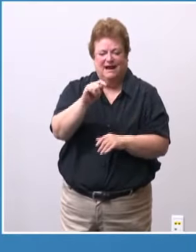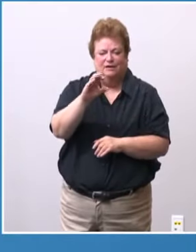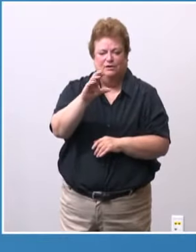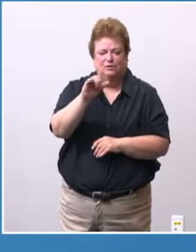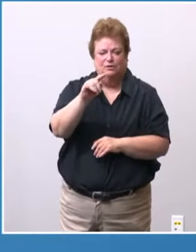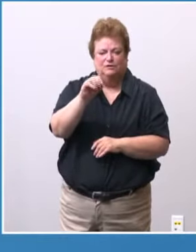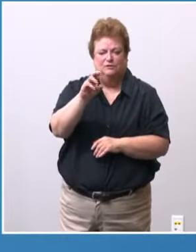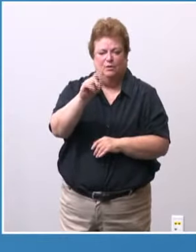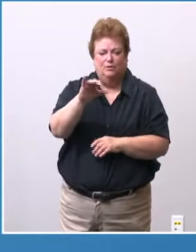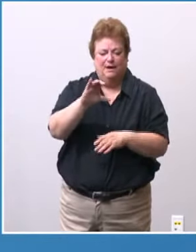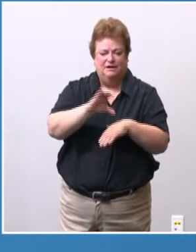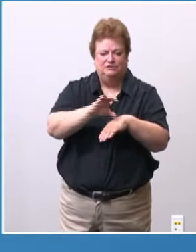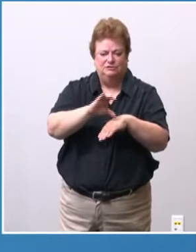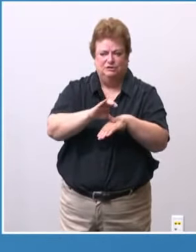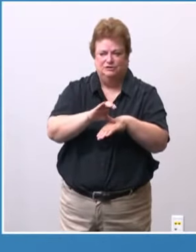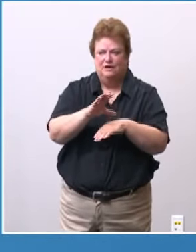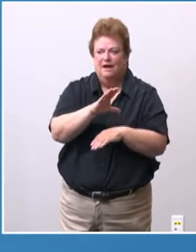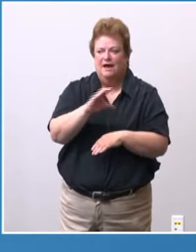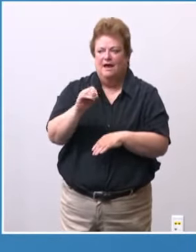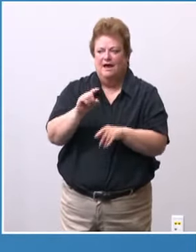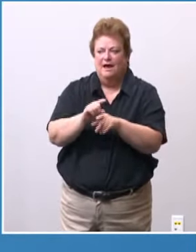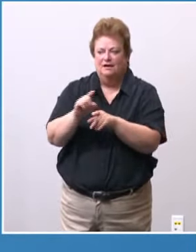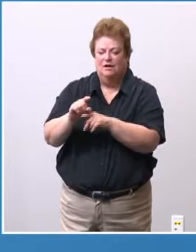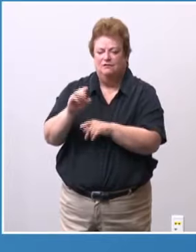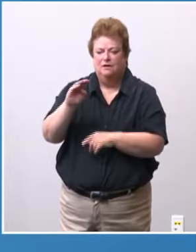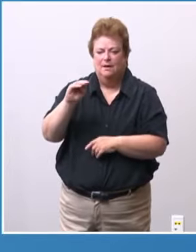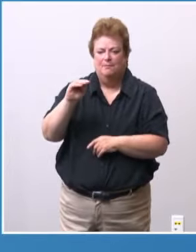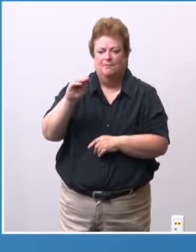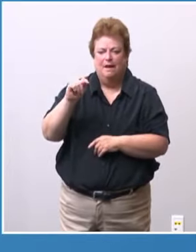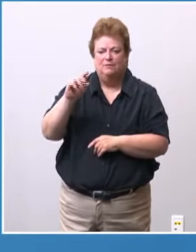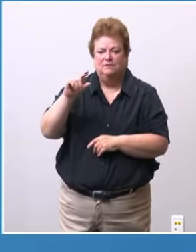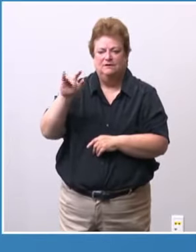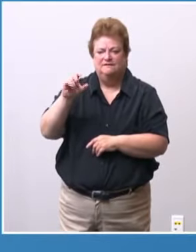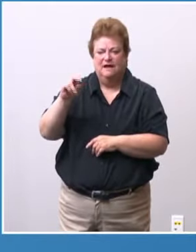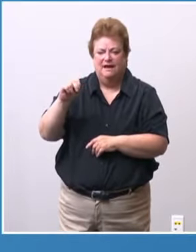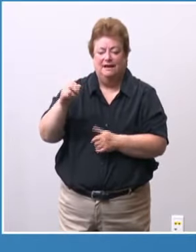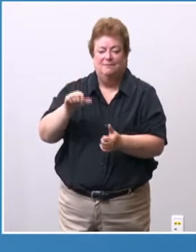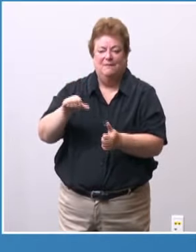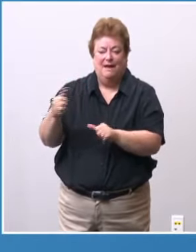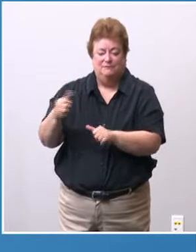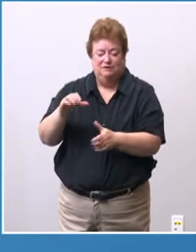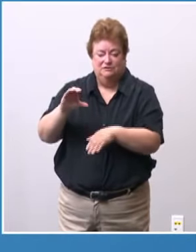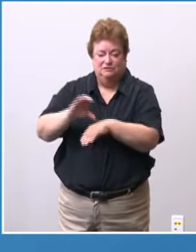clinic next Wednesday, October 13 at Mount Zion Baptist Church.